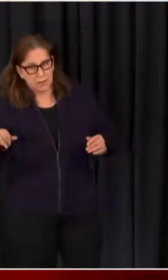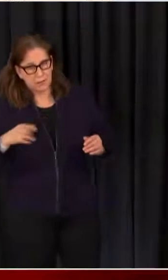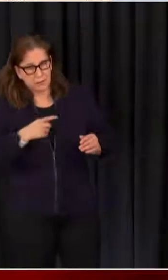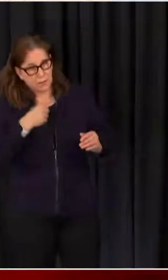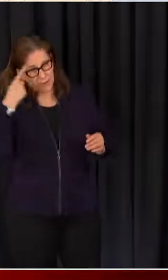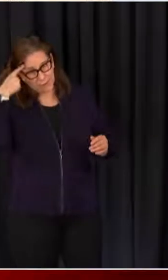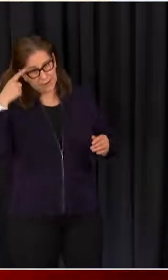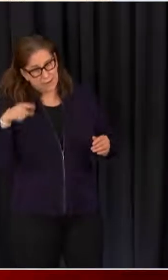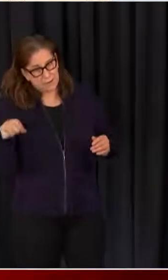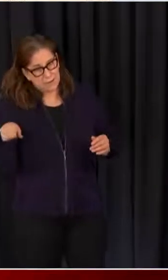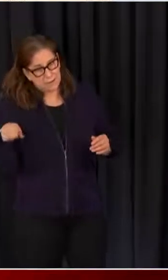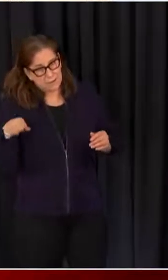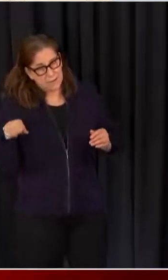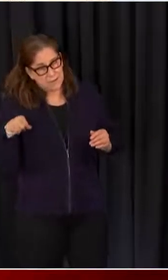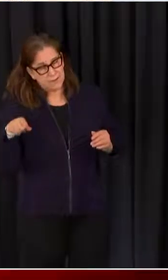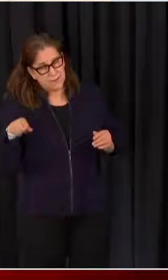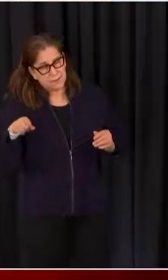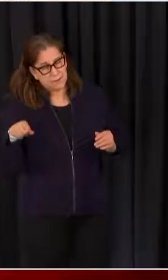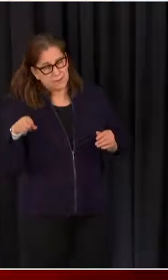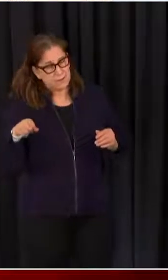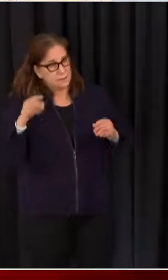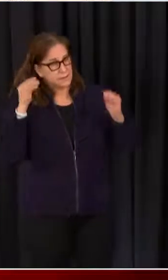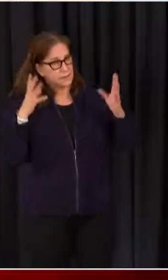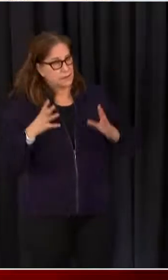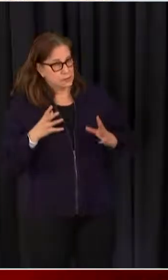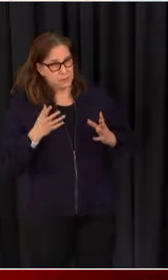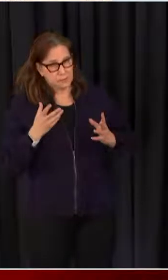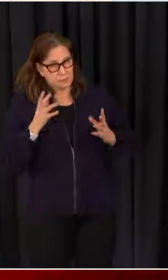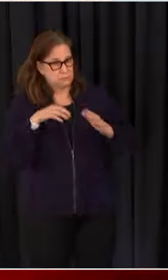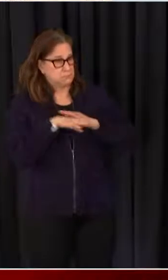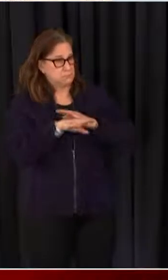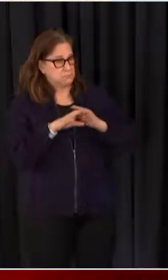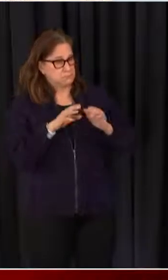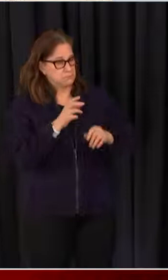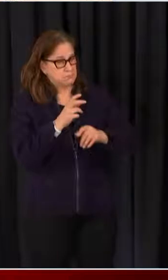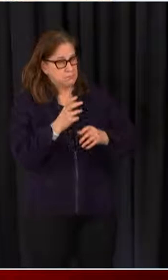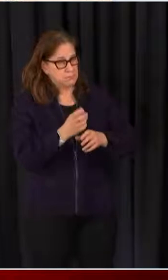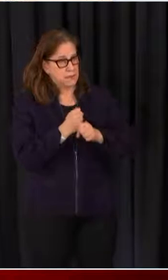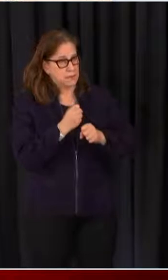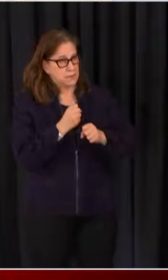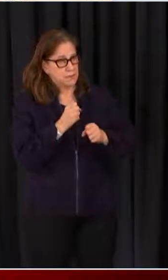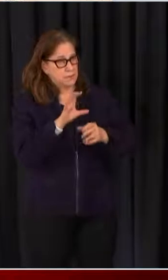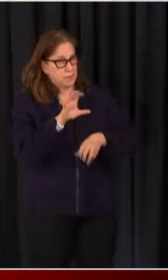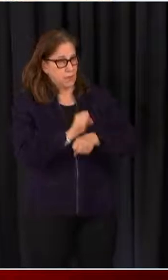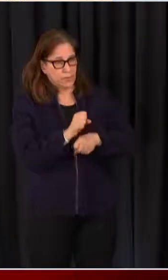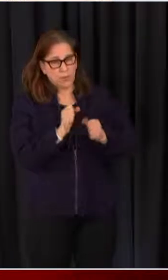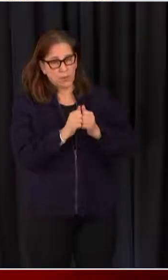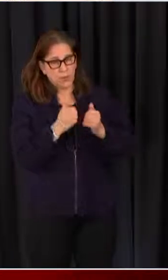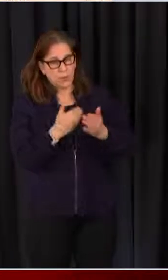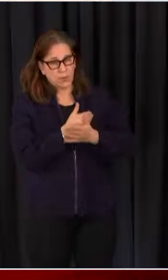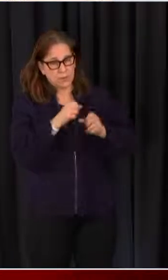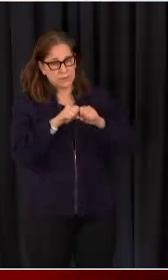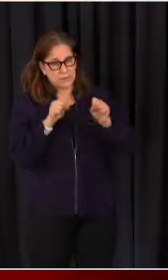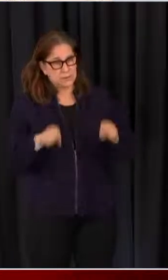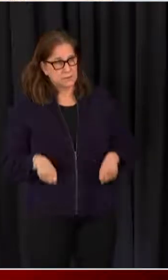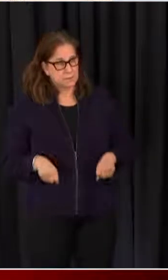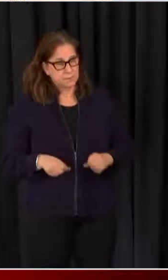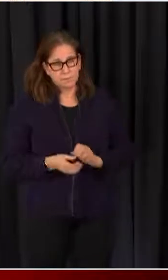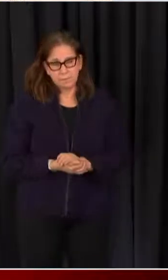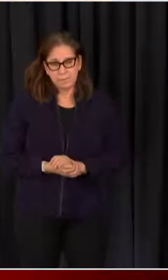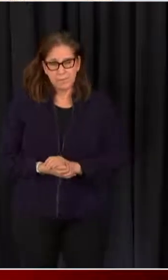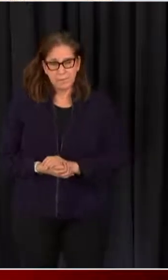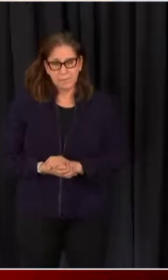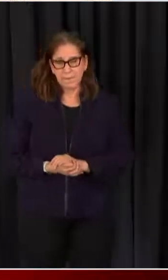these teachers stand a chance with this system to get fully vaccinated before 4th term starts. We won't